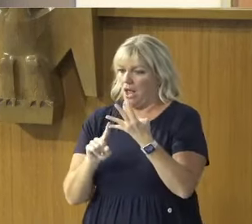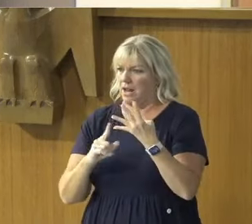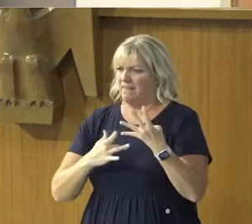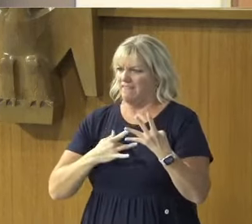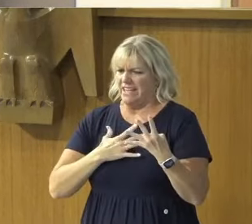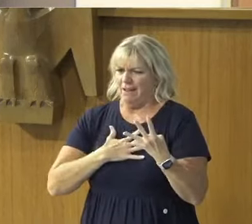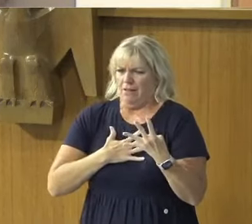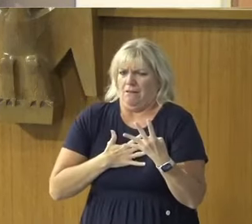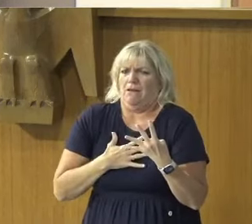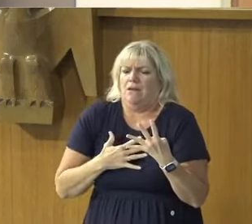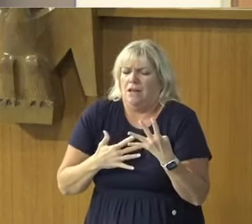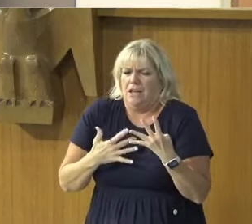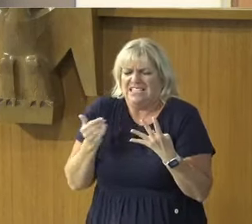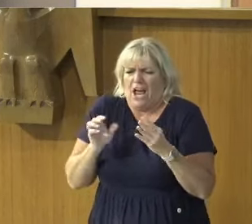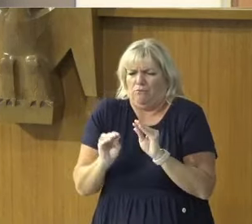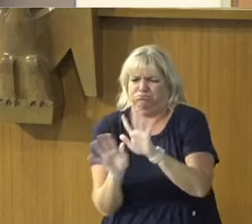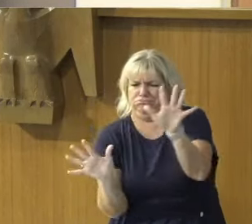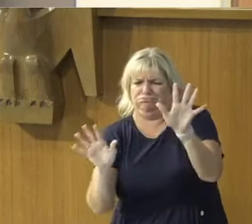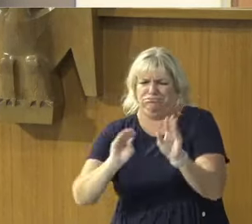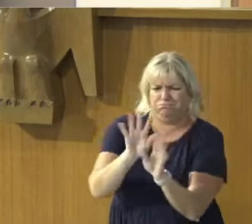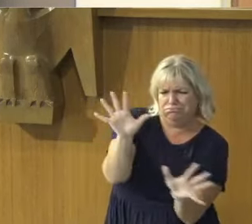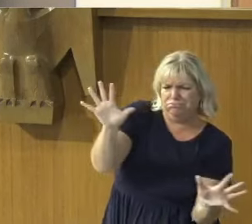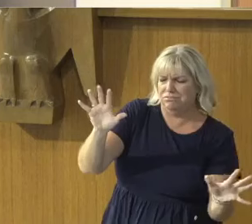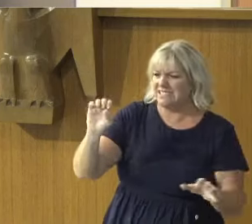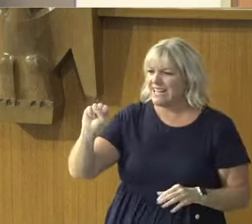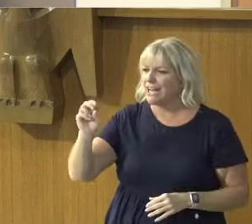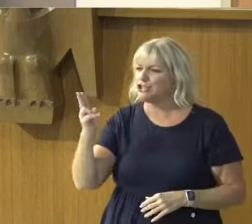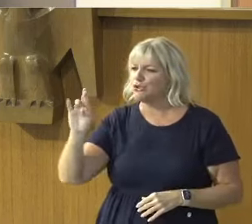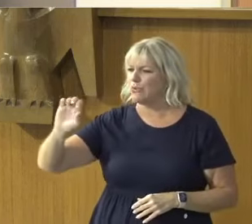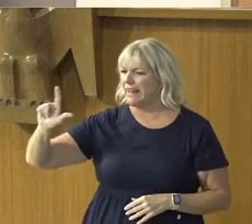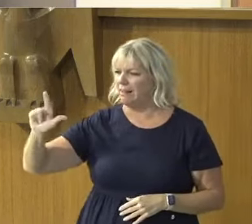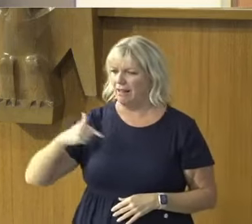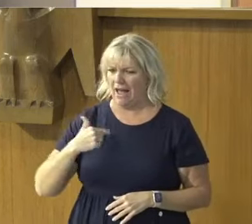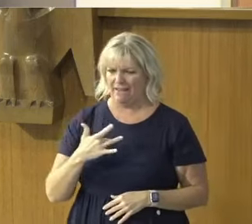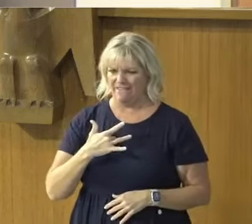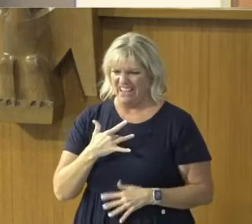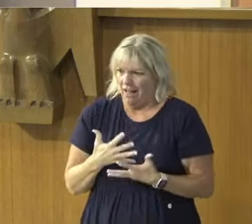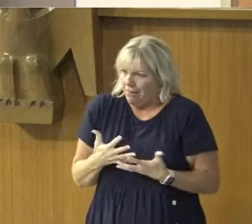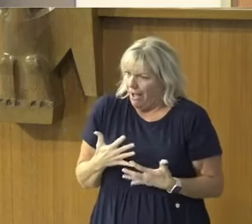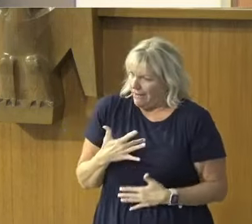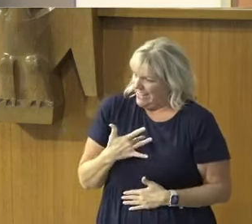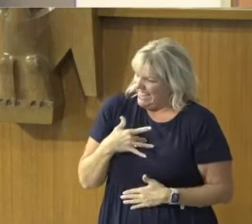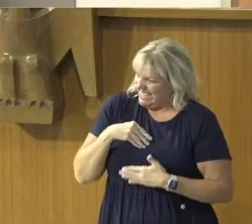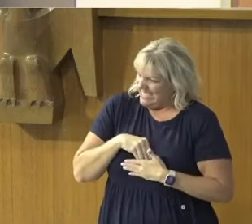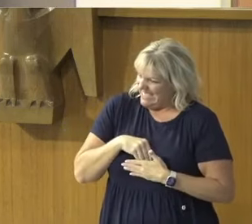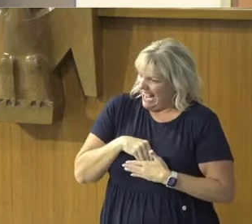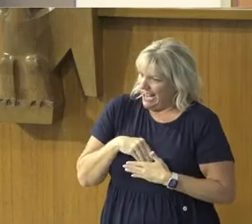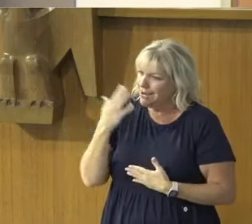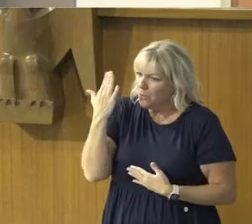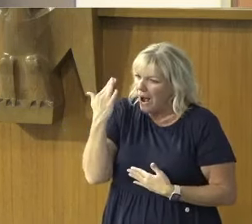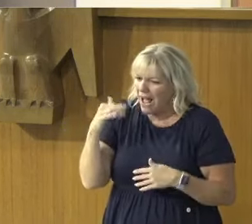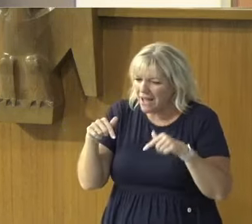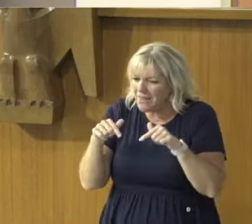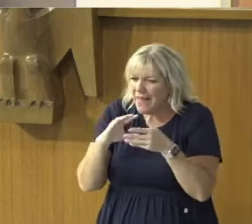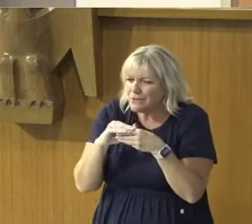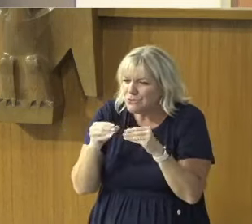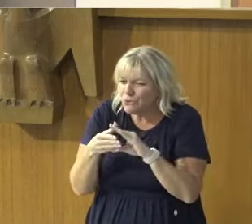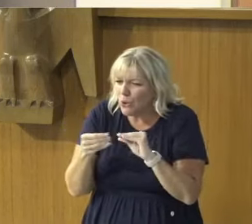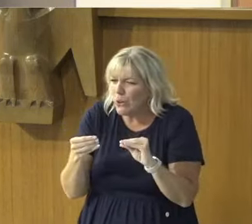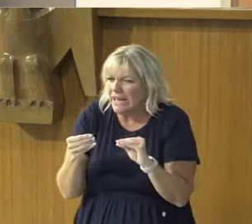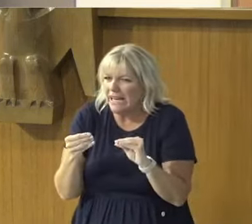It's sort of this, like, splattery, surrealist image. And I think it's because this story is so rich with mysticism and